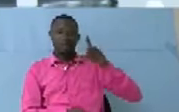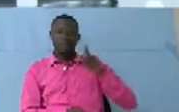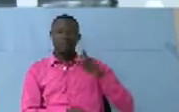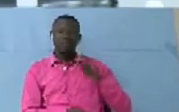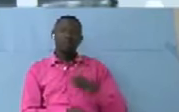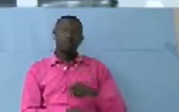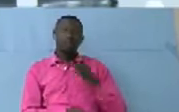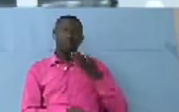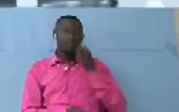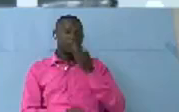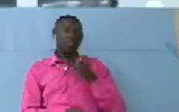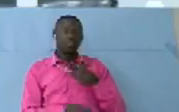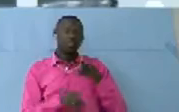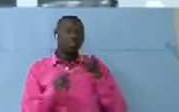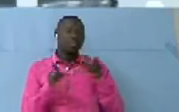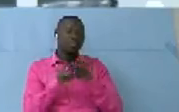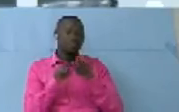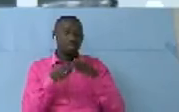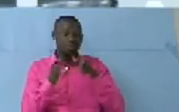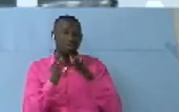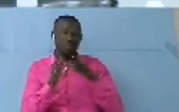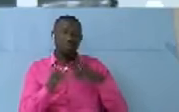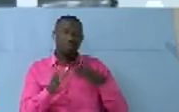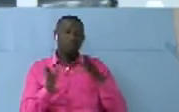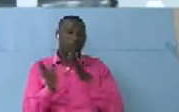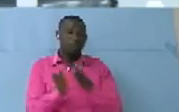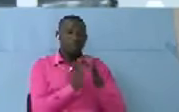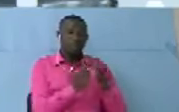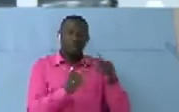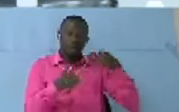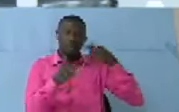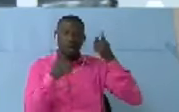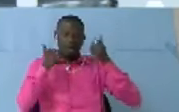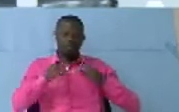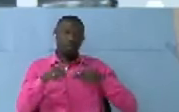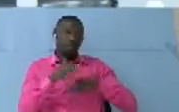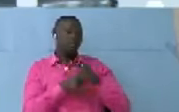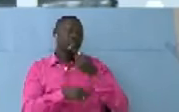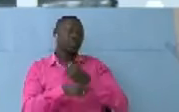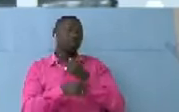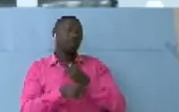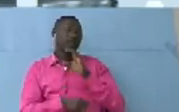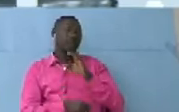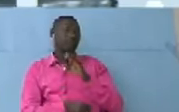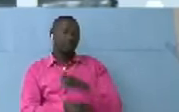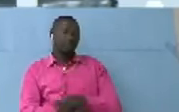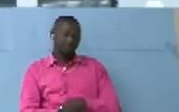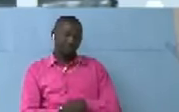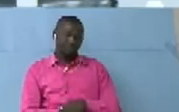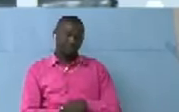They said that is the type of turmoil that we want to bring on this country.